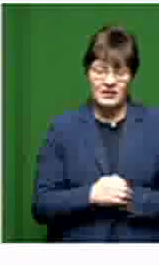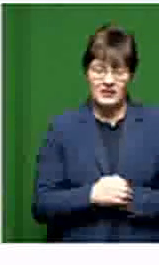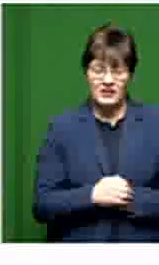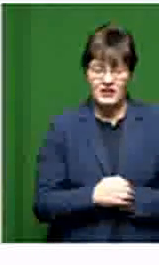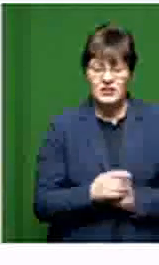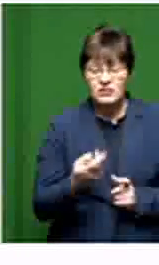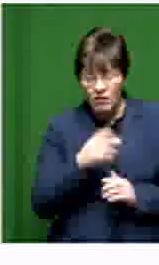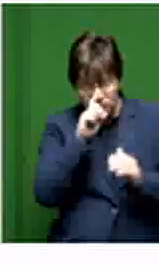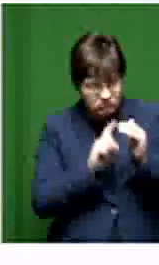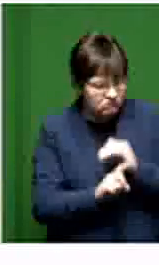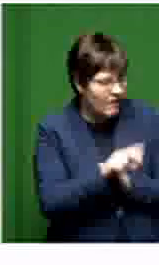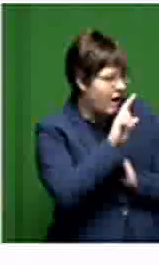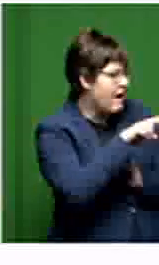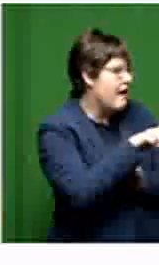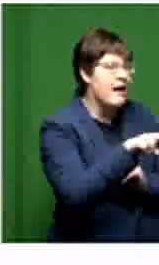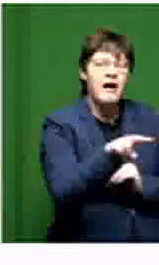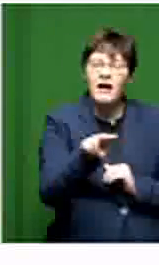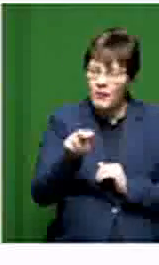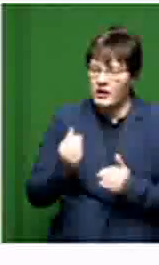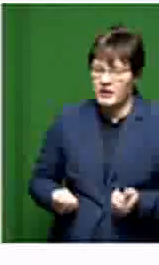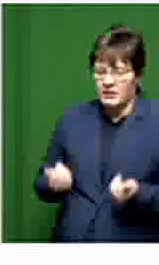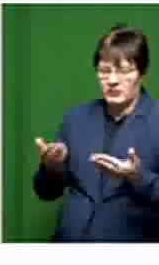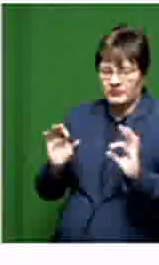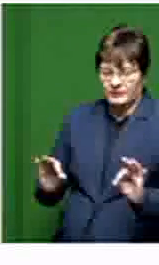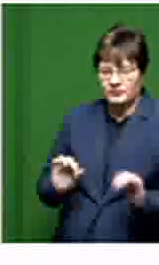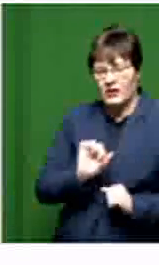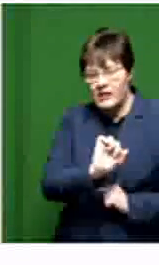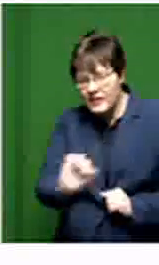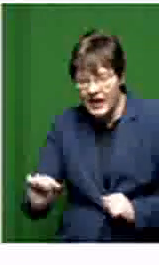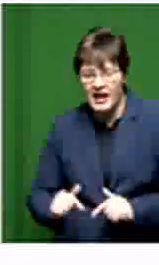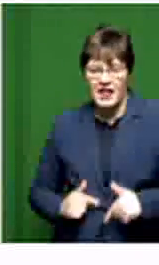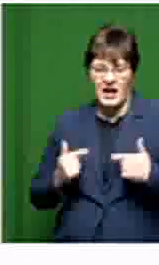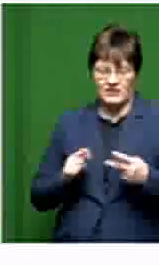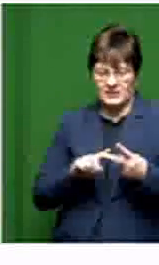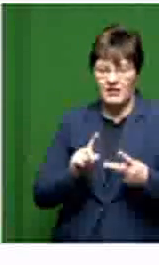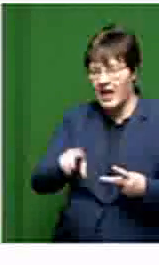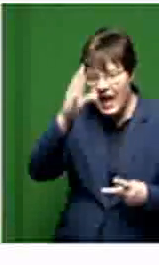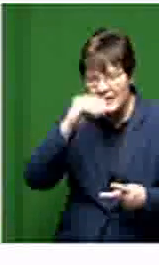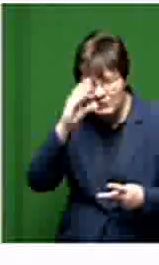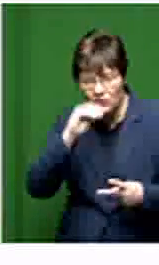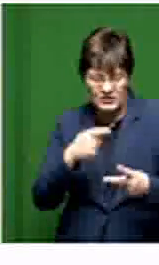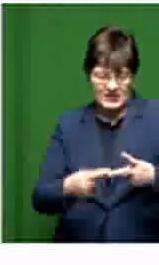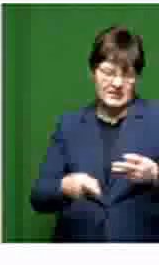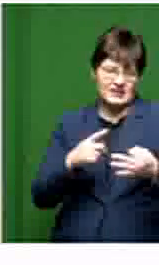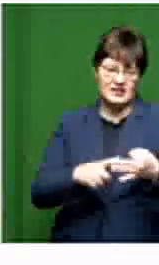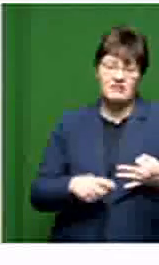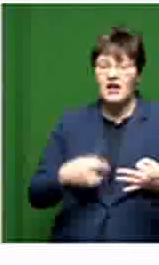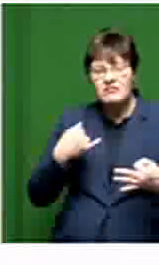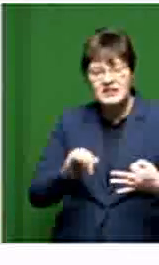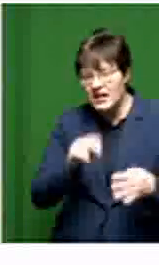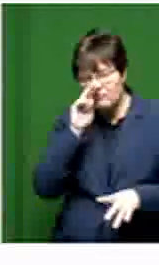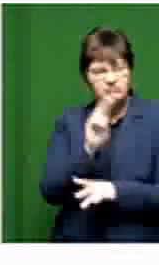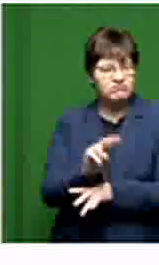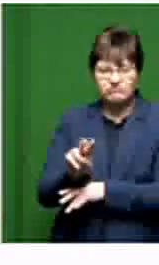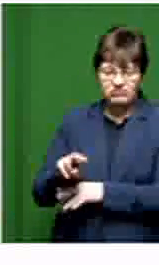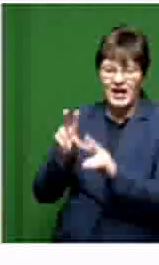with exhibitions that we have produced about their lives, about their experiences. They can still